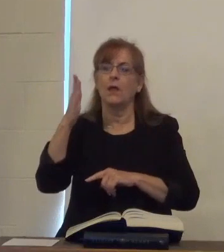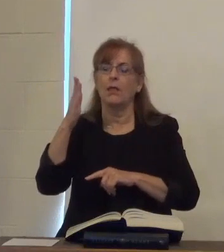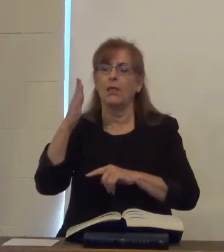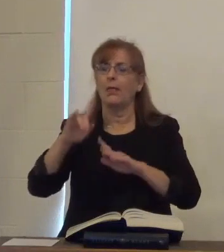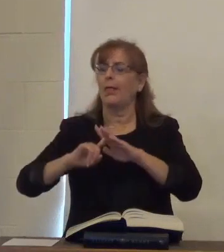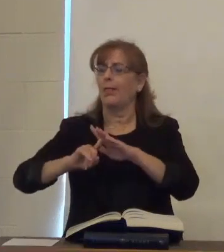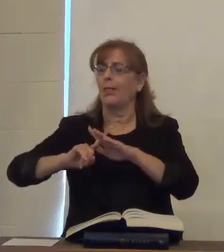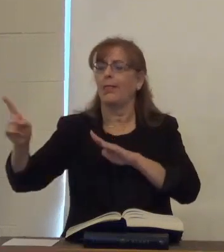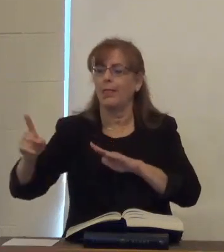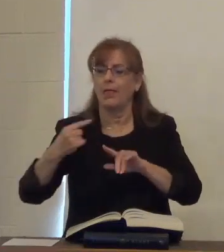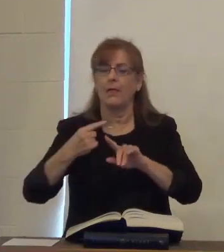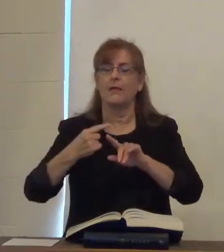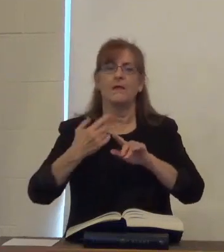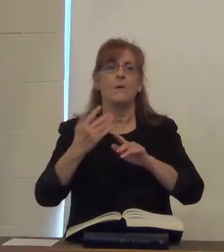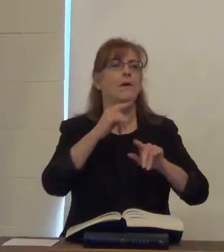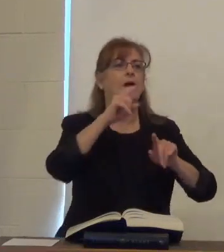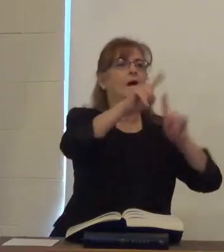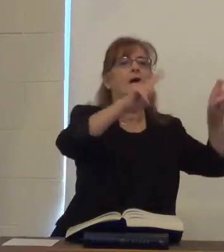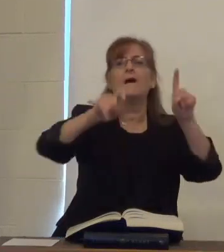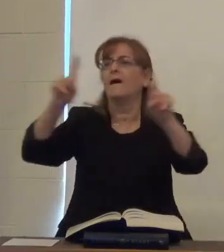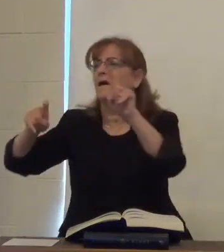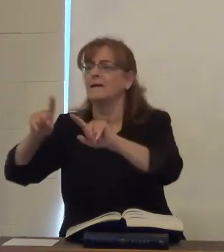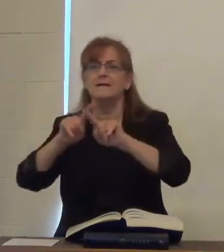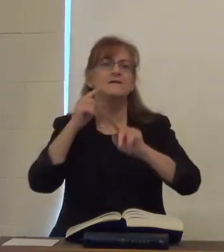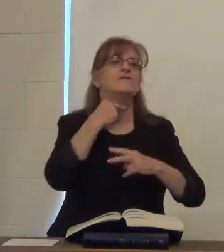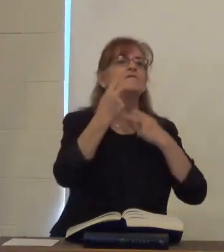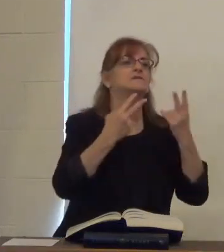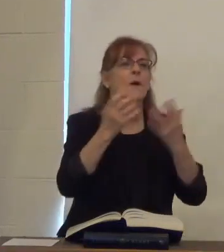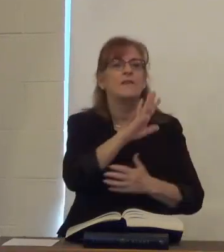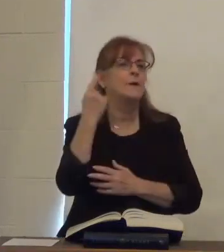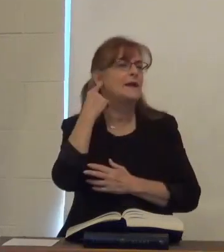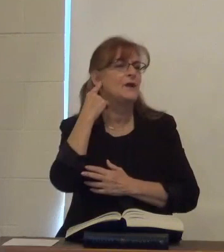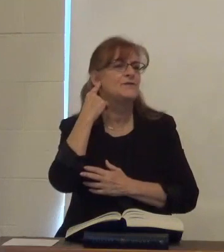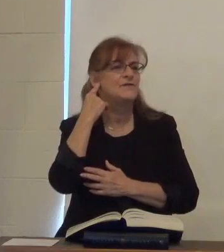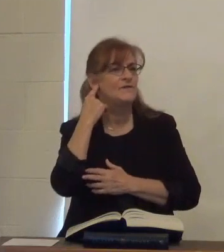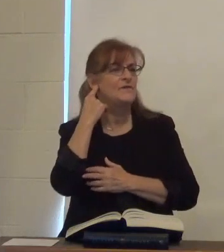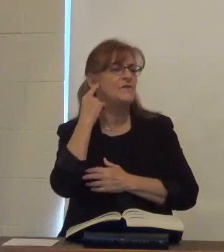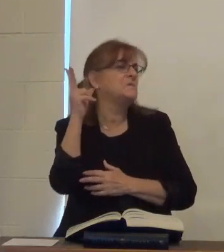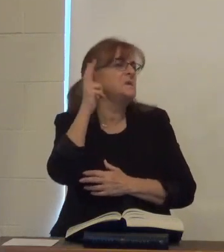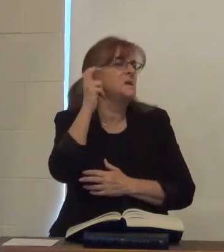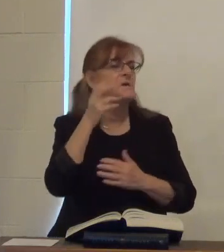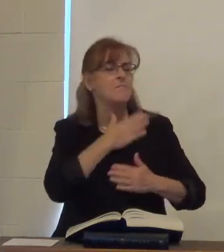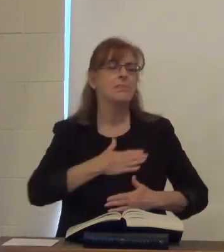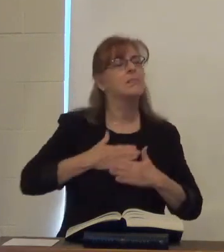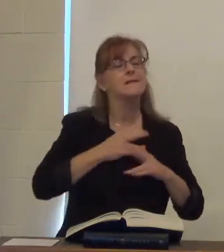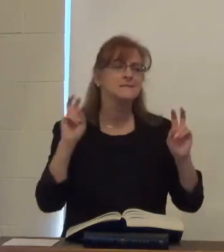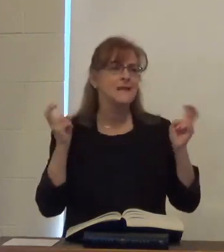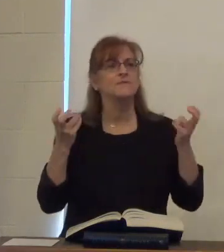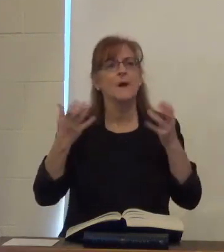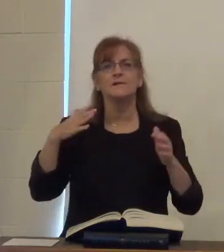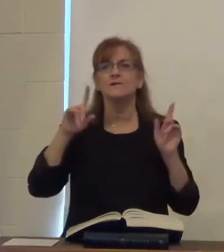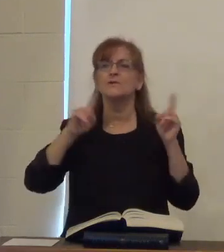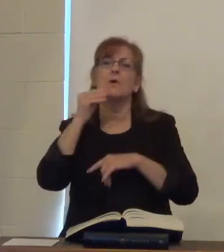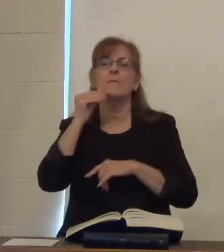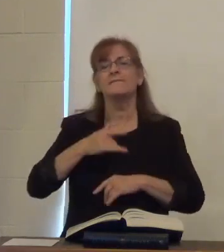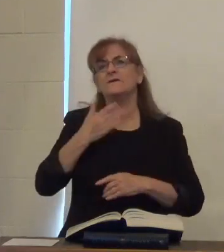one voice to another because they wanted to have their ears tickled with some pleasant topics. They would rather go home feeling good